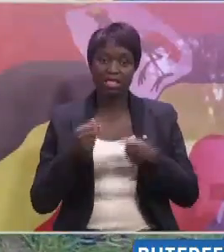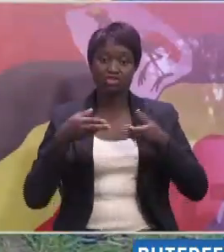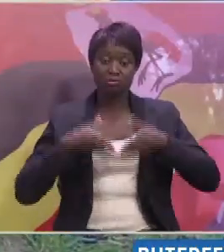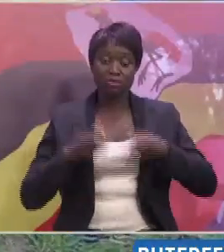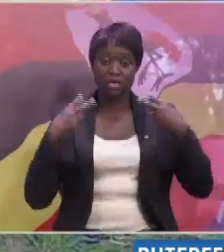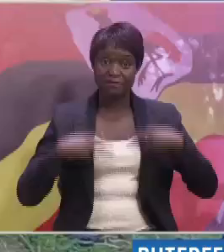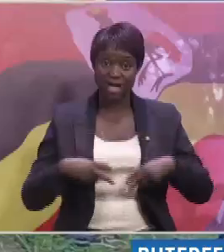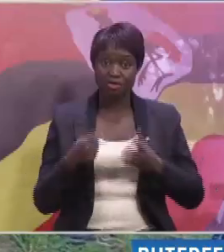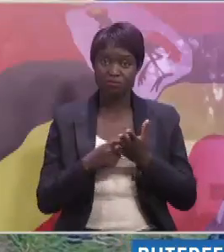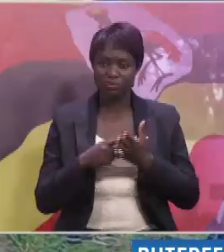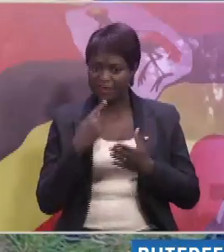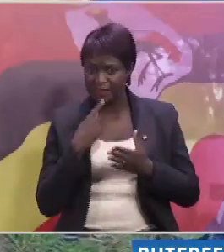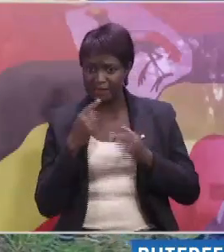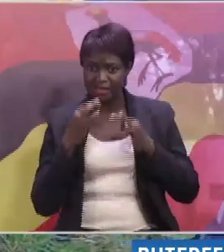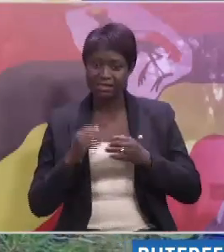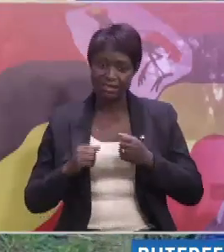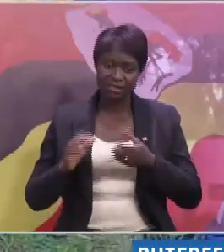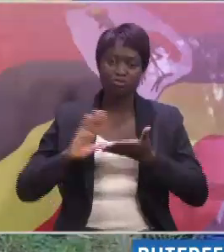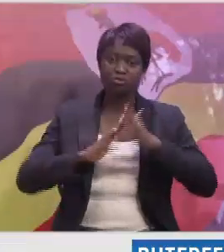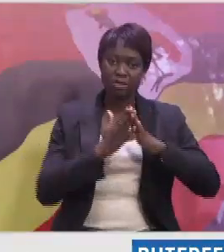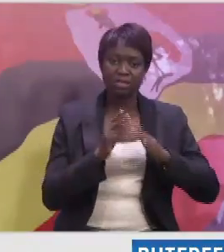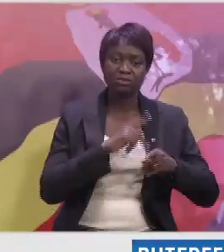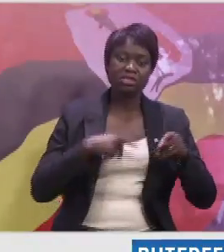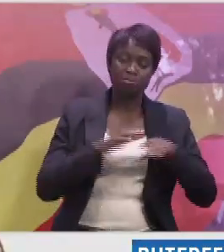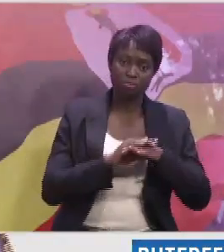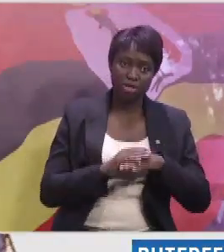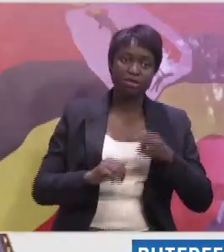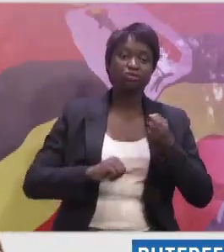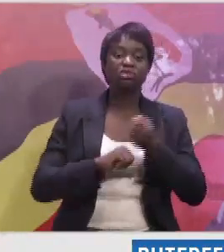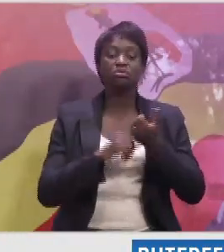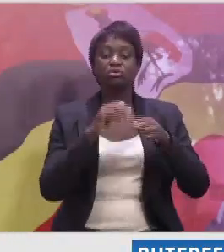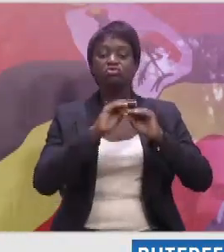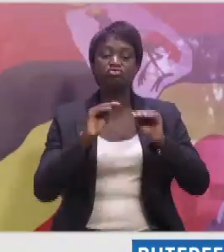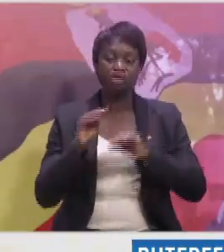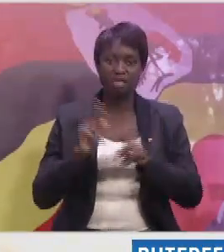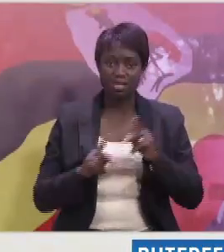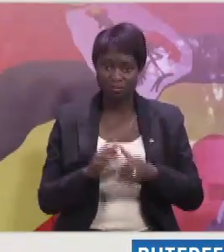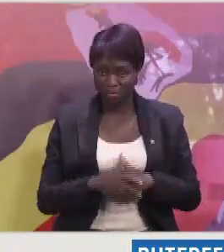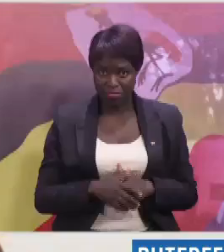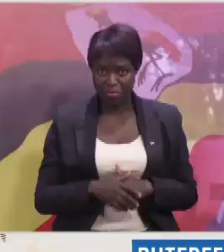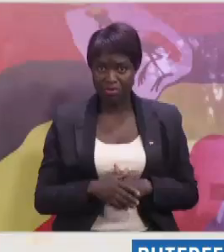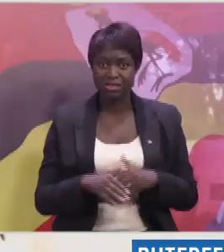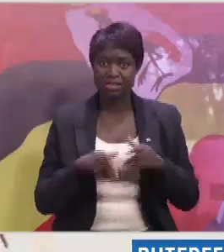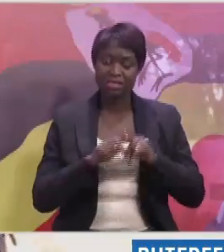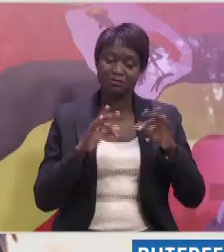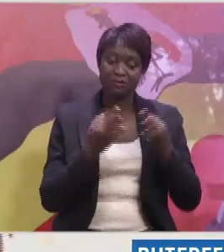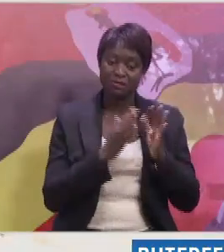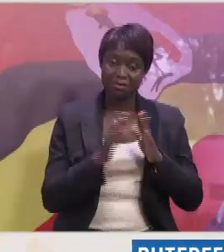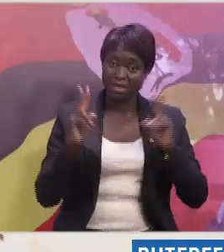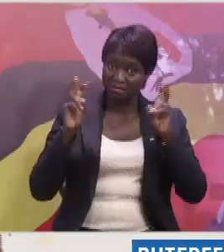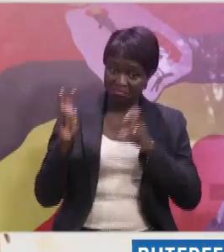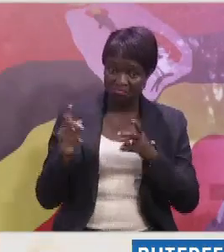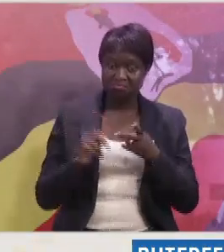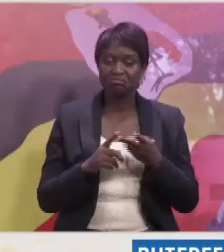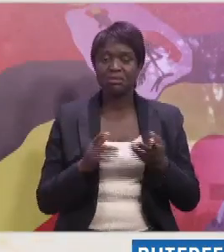abeeno baggwawo okukwatizaako Obwakabaka okutaasa abantu b'omutanda. Bano mbasomesezza ku nkola eza kizaalaggumba oba kiyite family planning methods